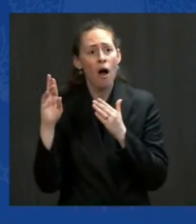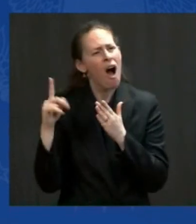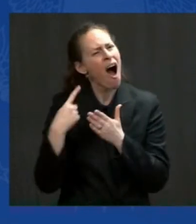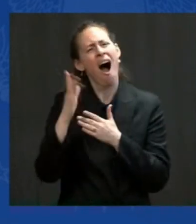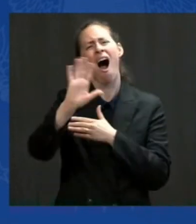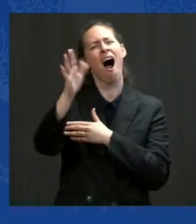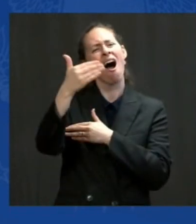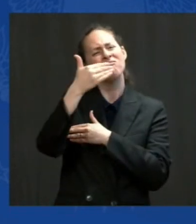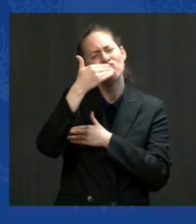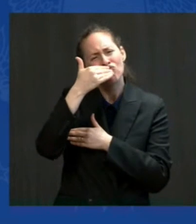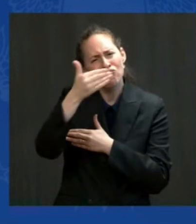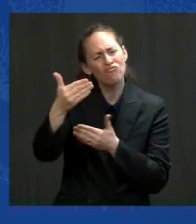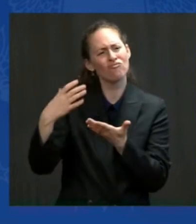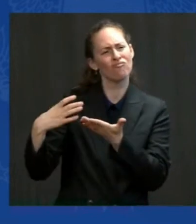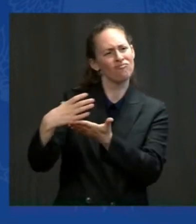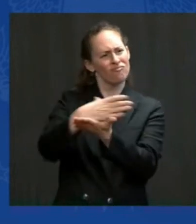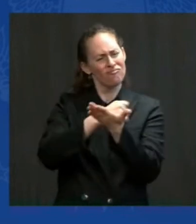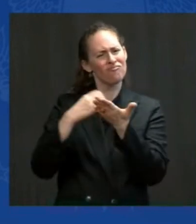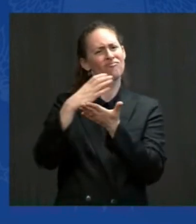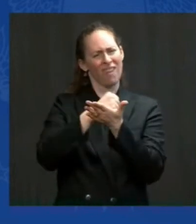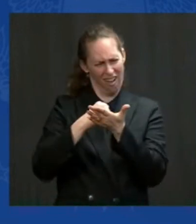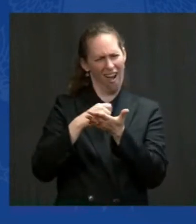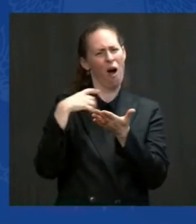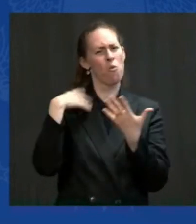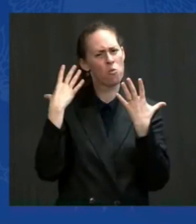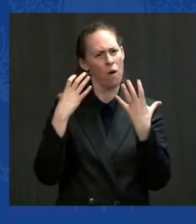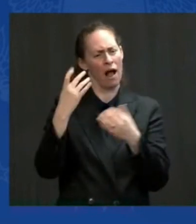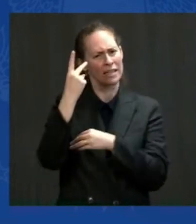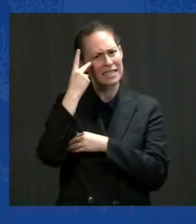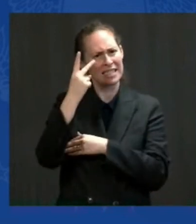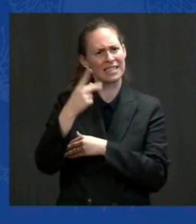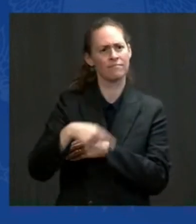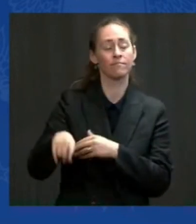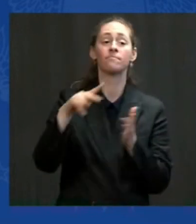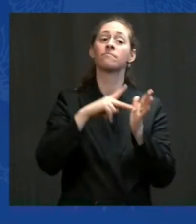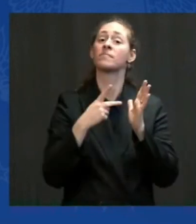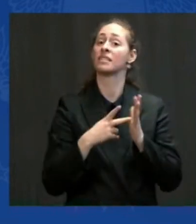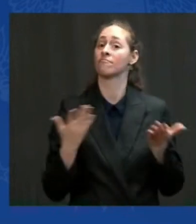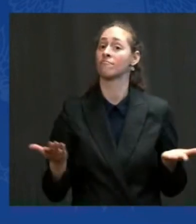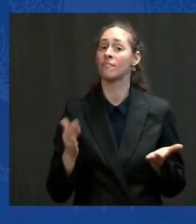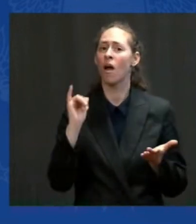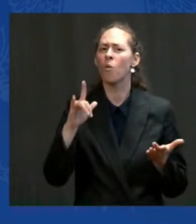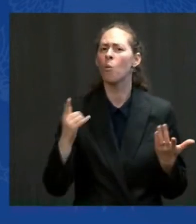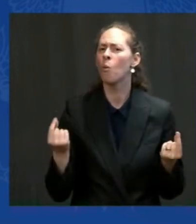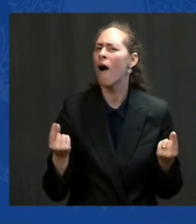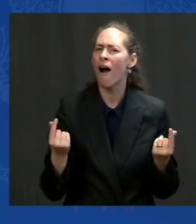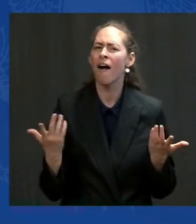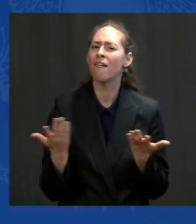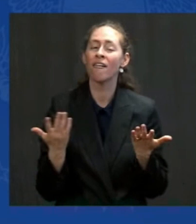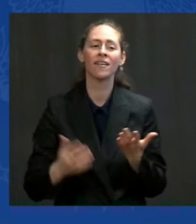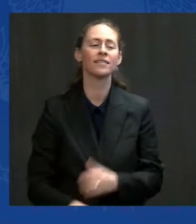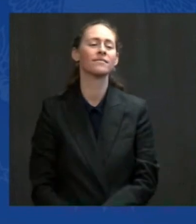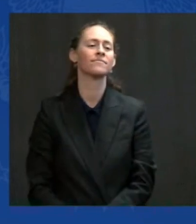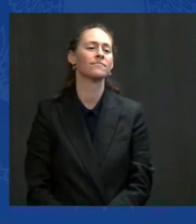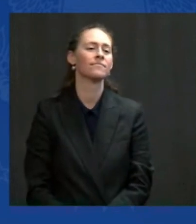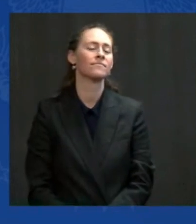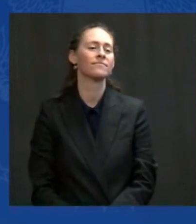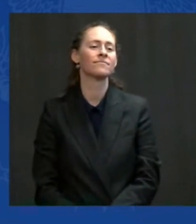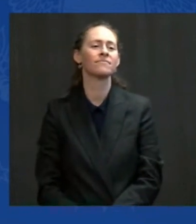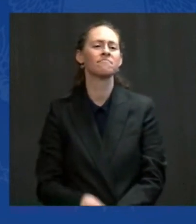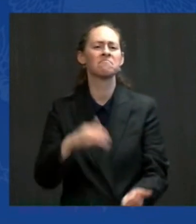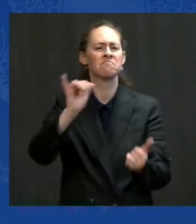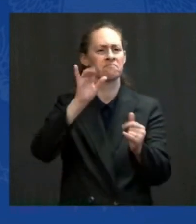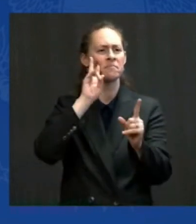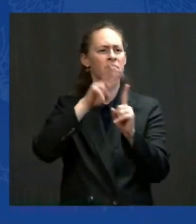wage jobs. And here's what it means for Illinois. You've got, like many states, all states, you've